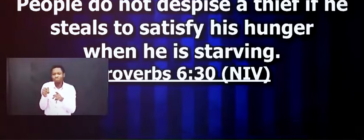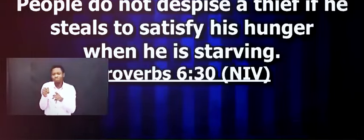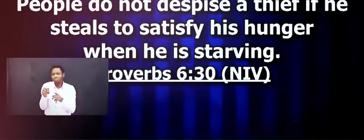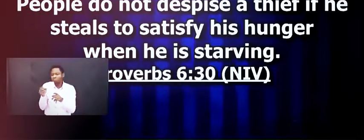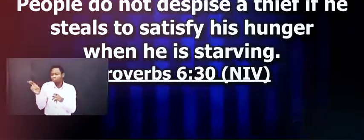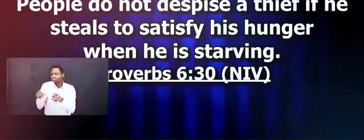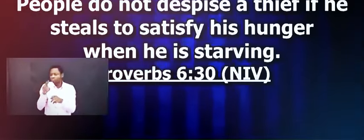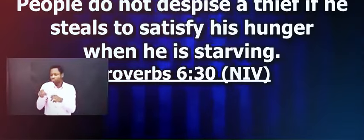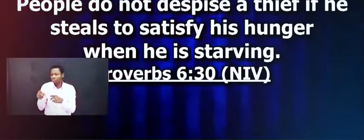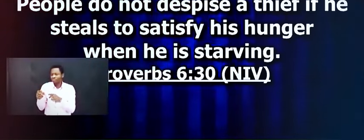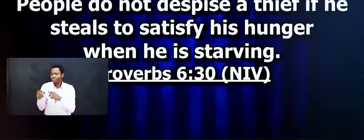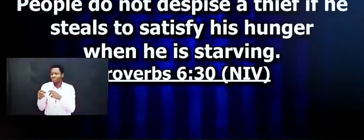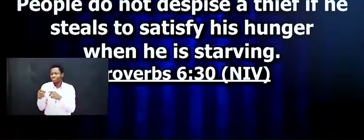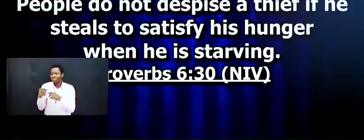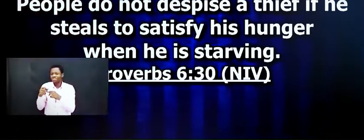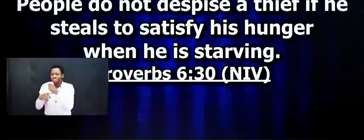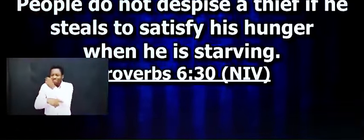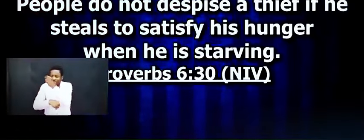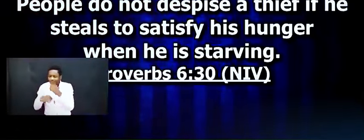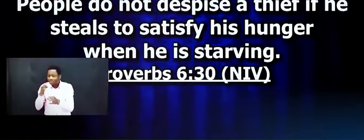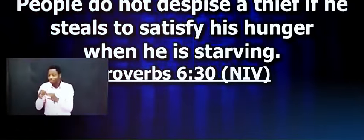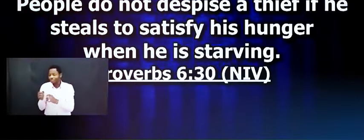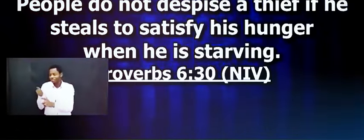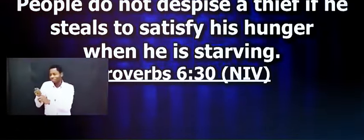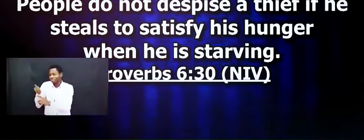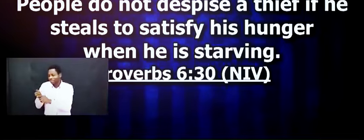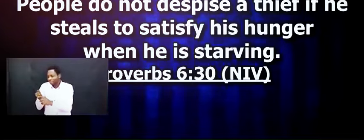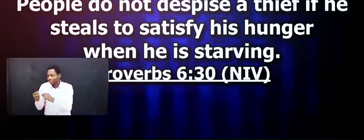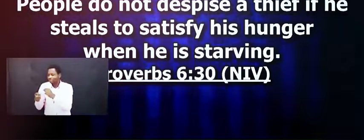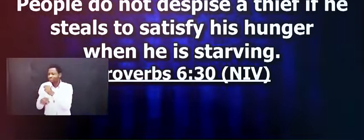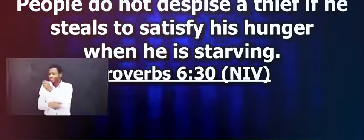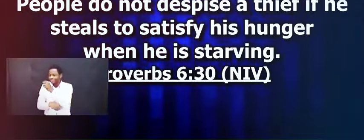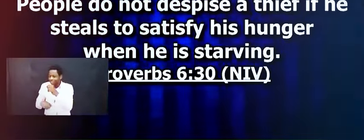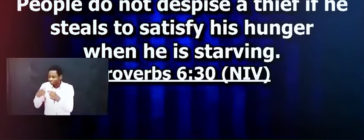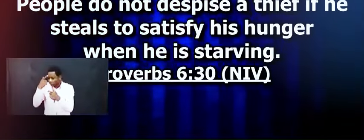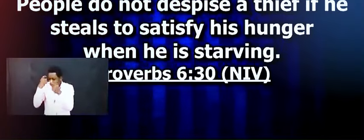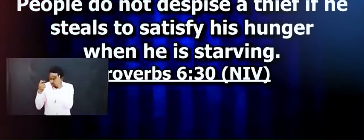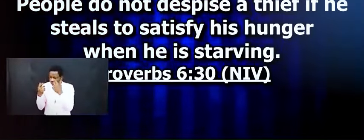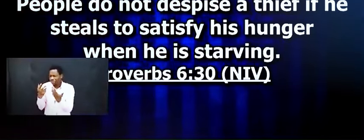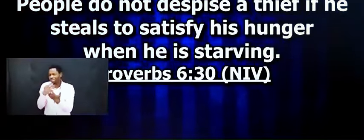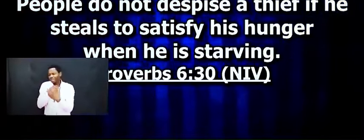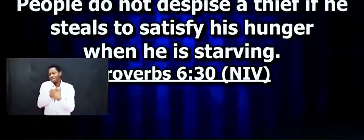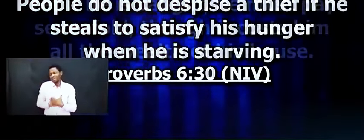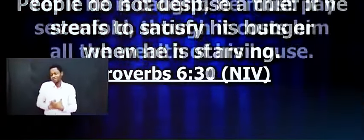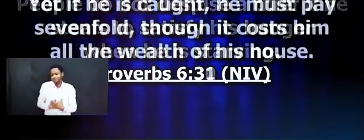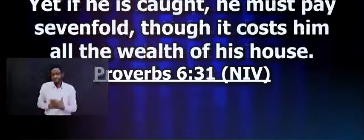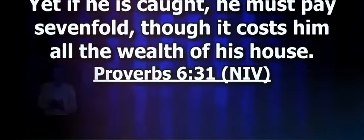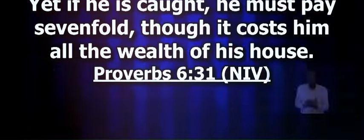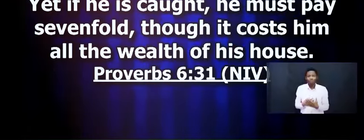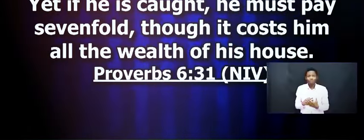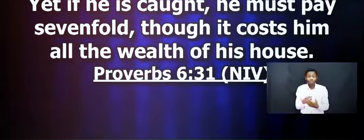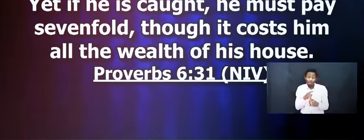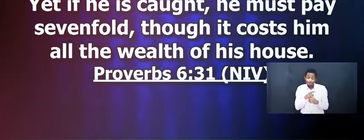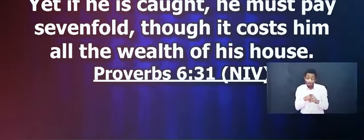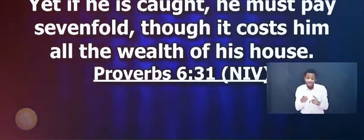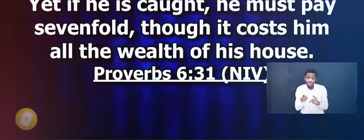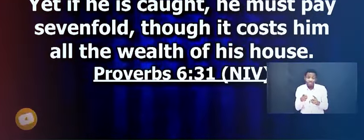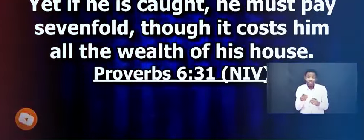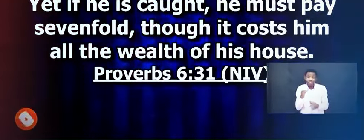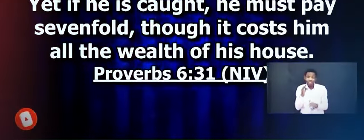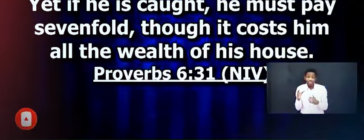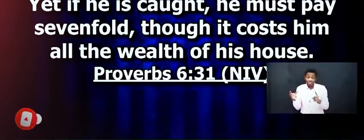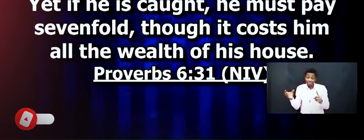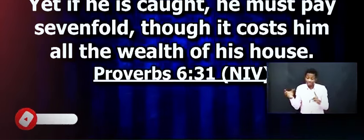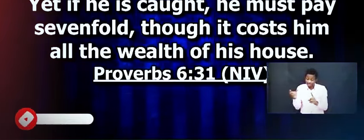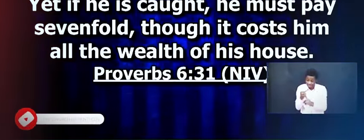steals to satisfy his hunger when he is starving. Yet, if he is caught,